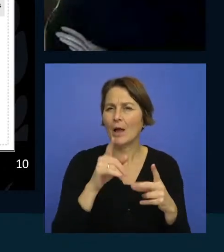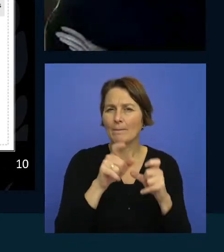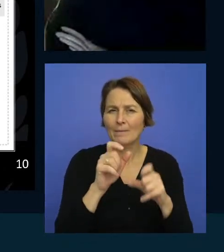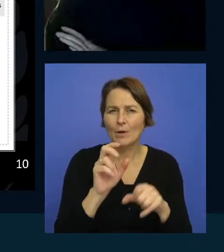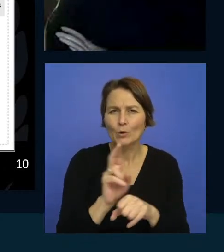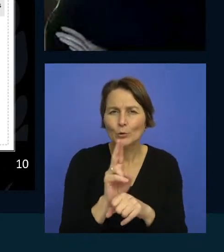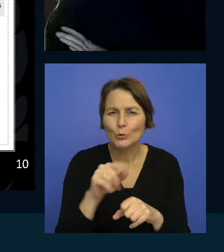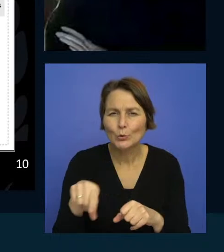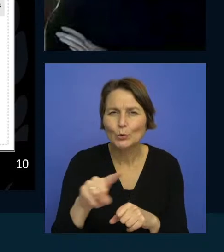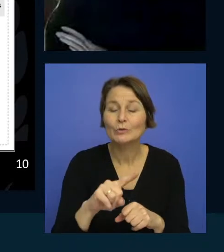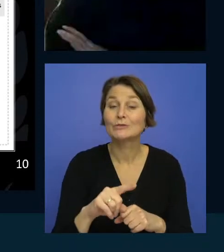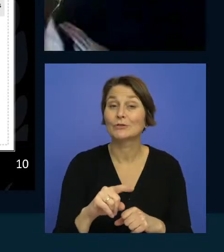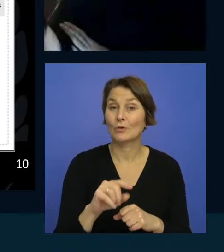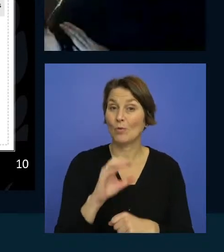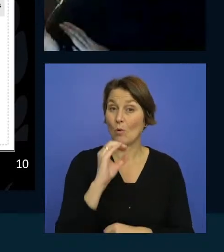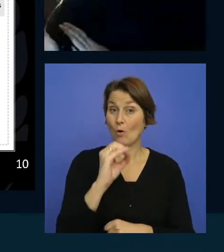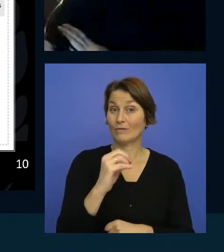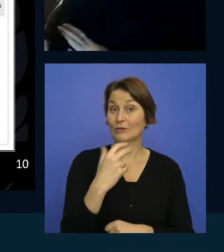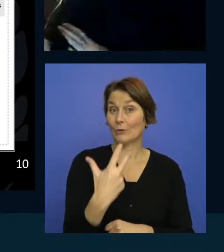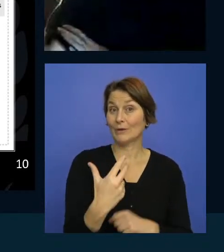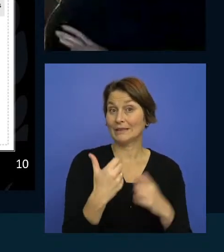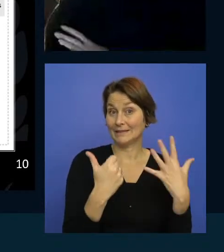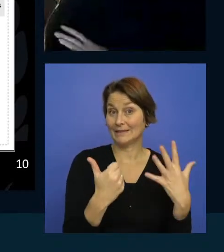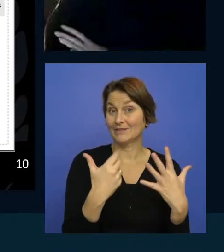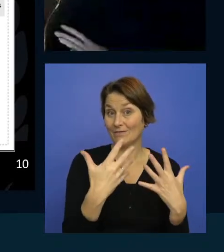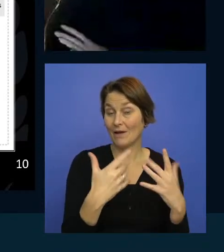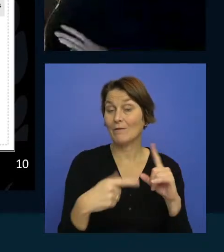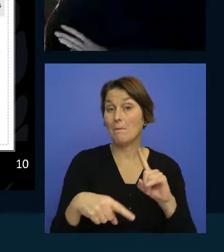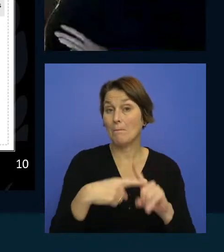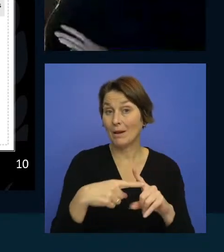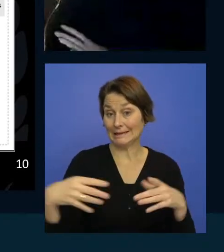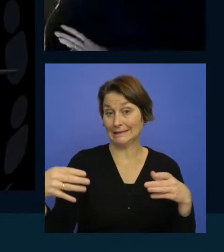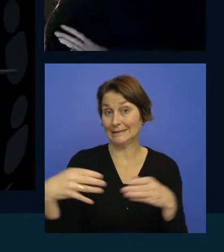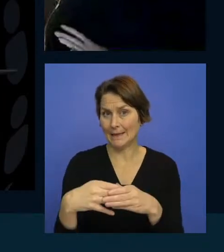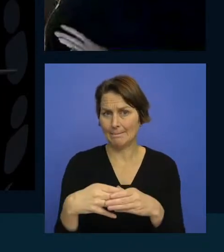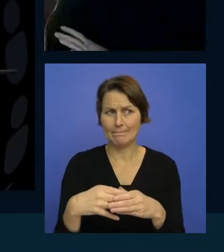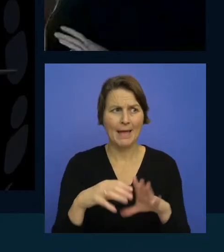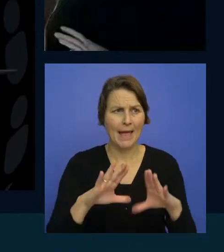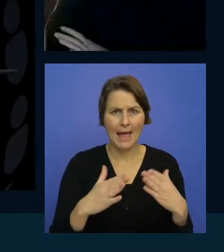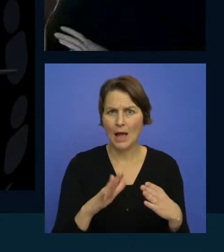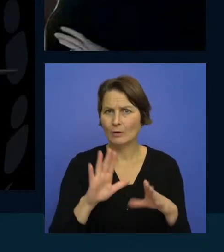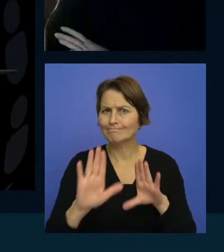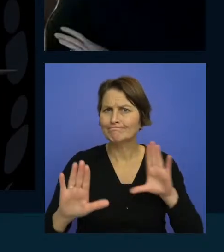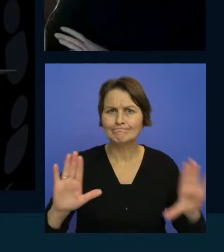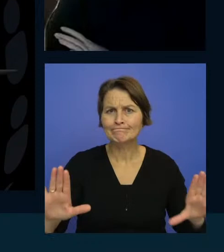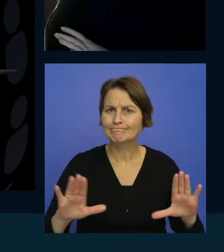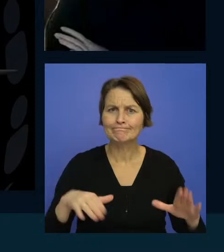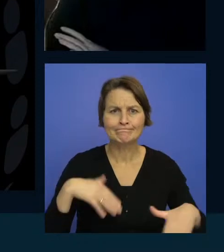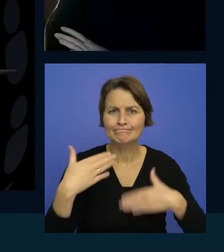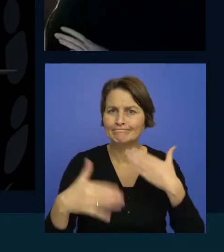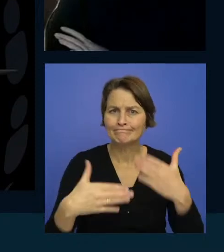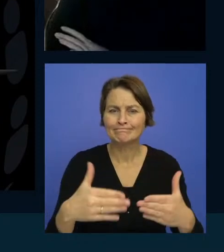Office 365 environment and Teams coming is used. So here you can see an example.